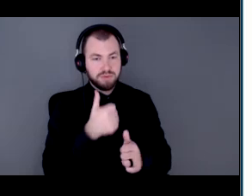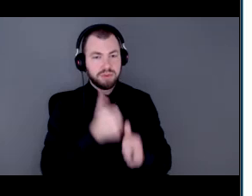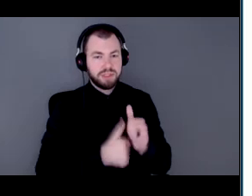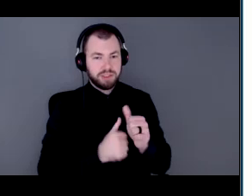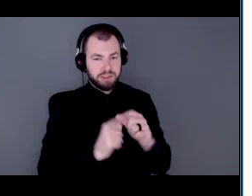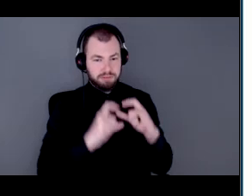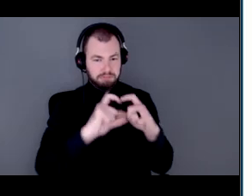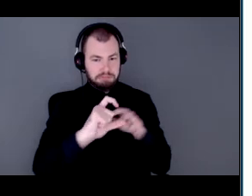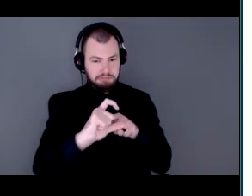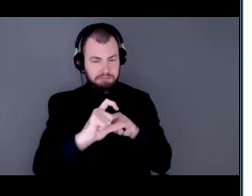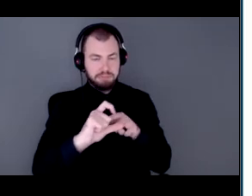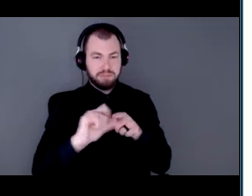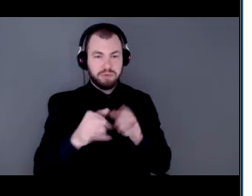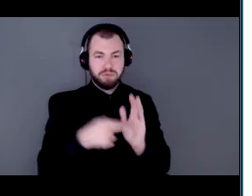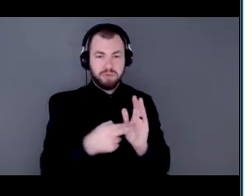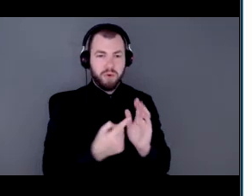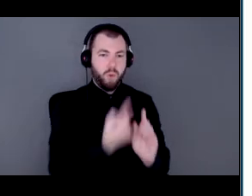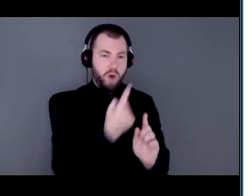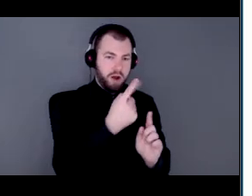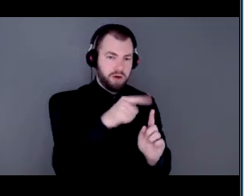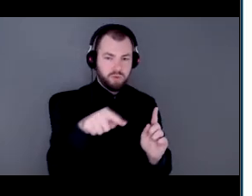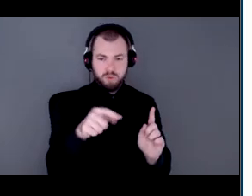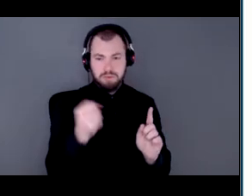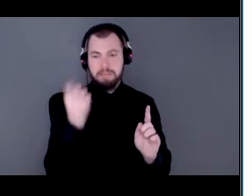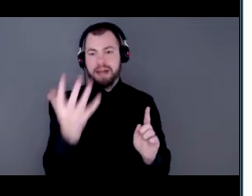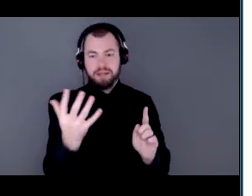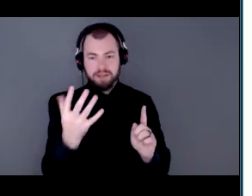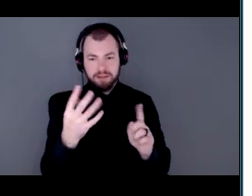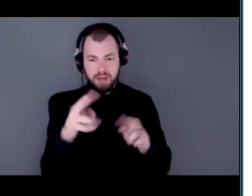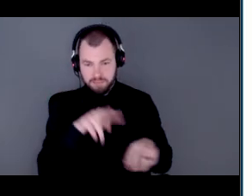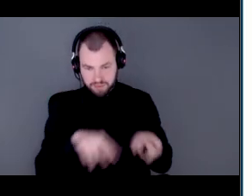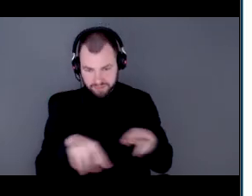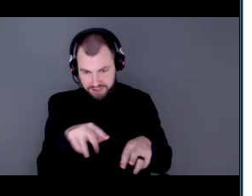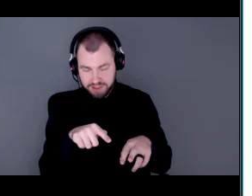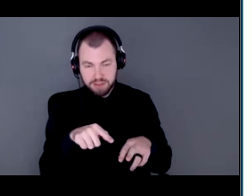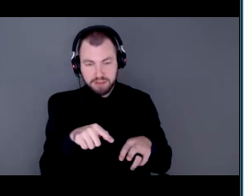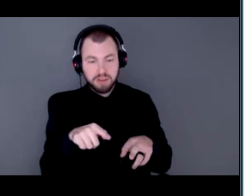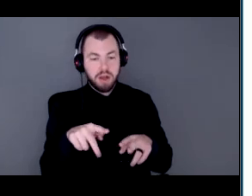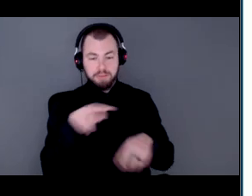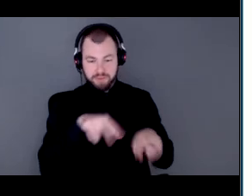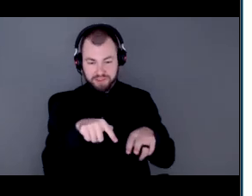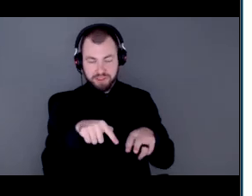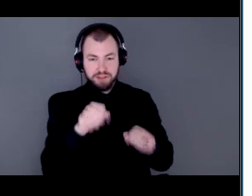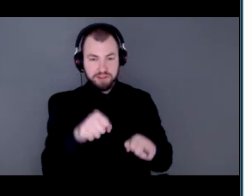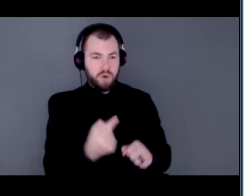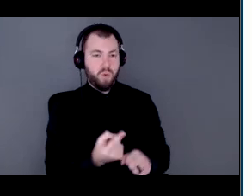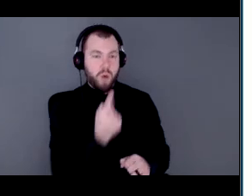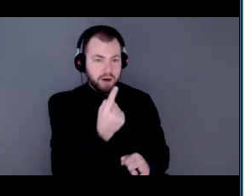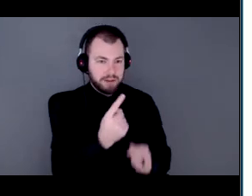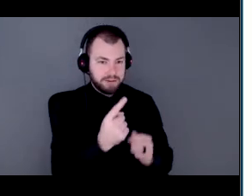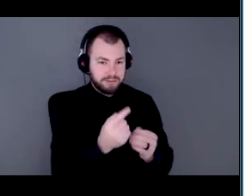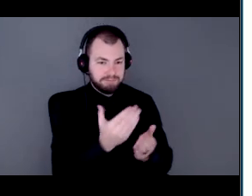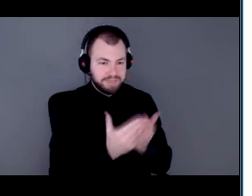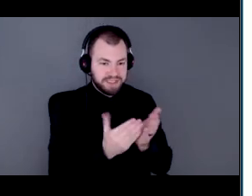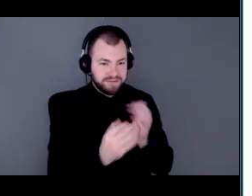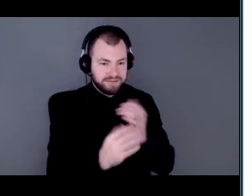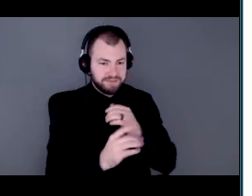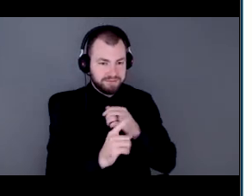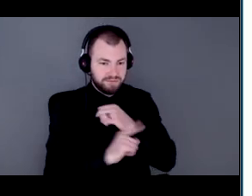to, you know, many observations, and an observation can be anywhere from one piece of debris to, you know,